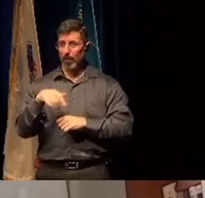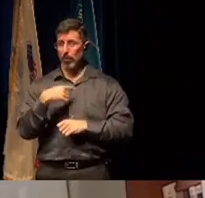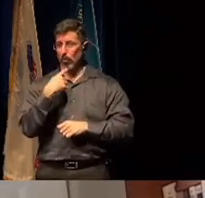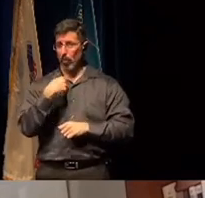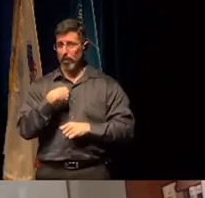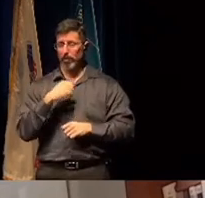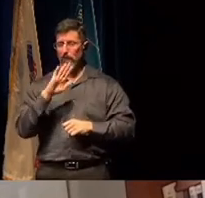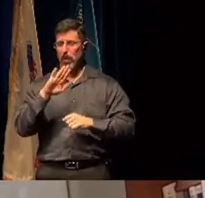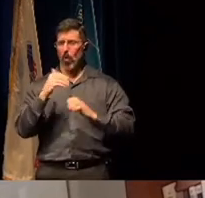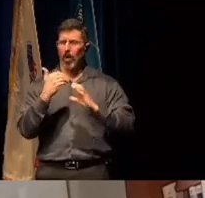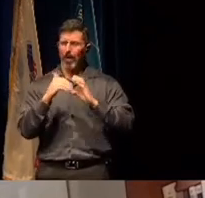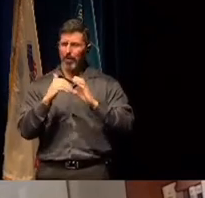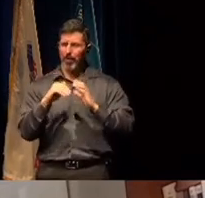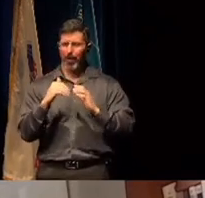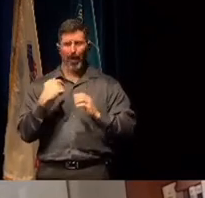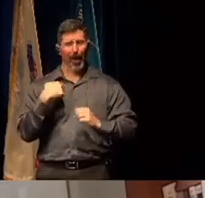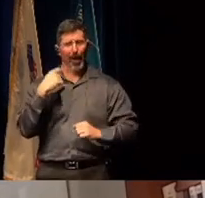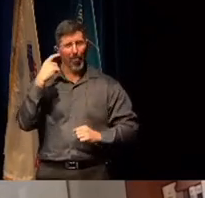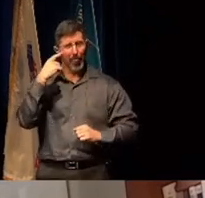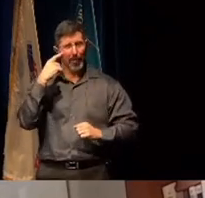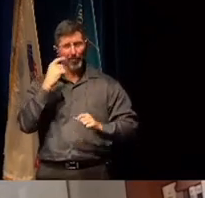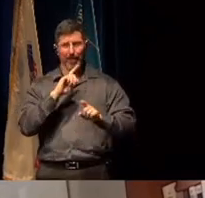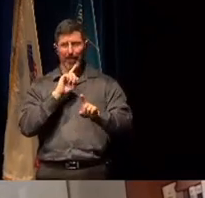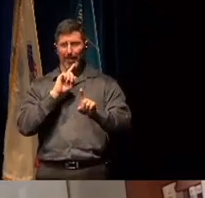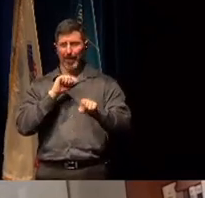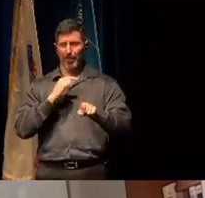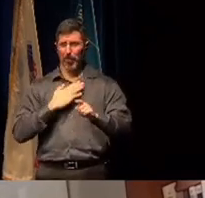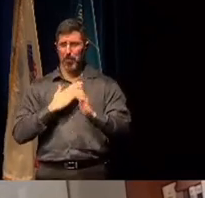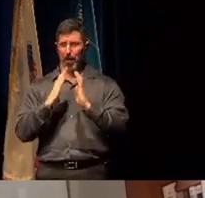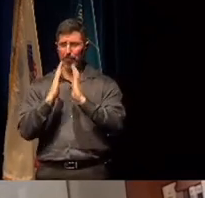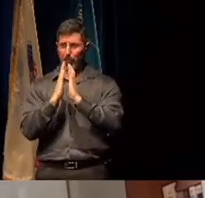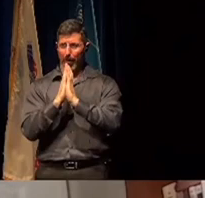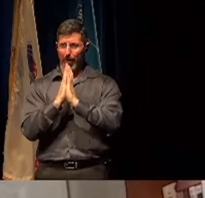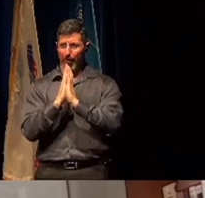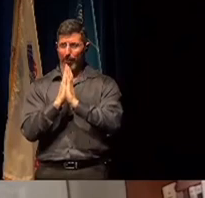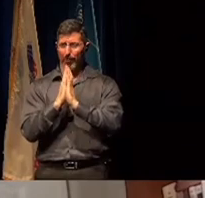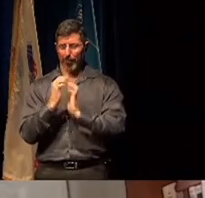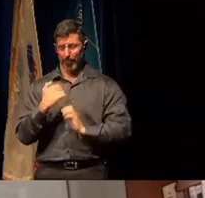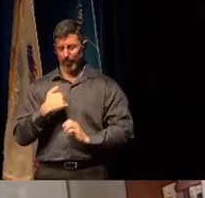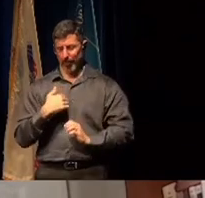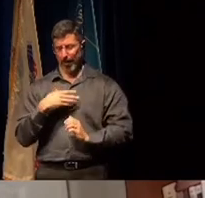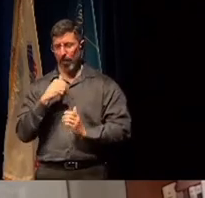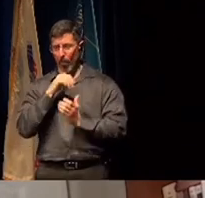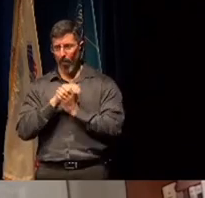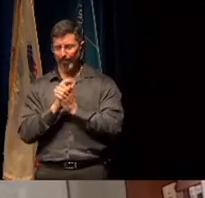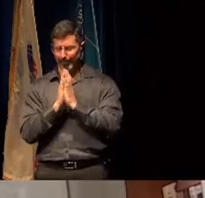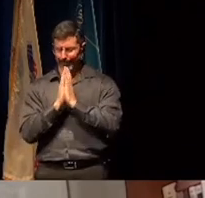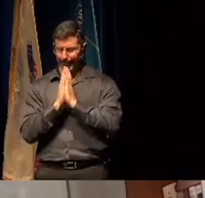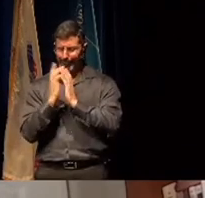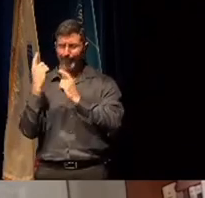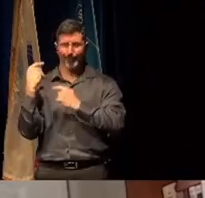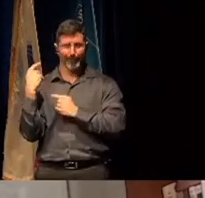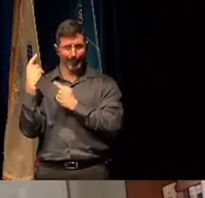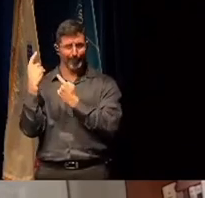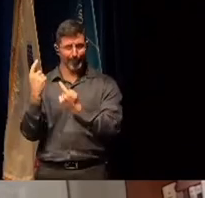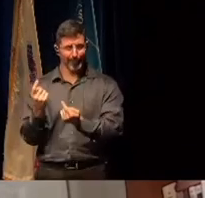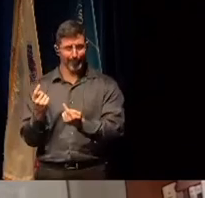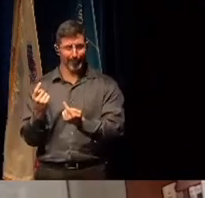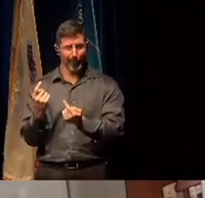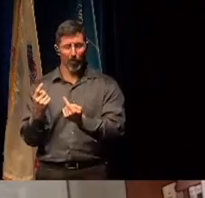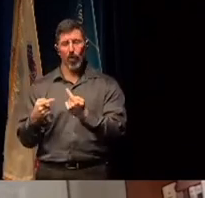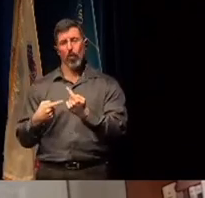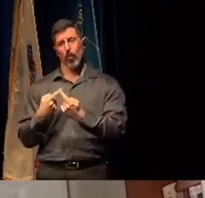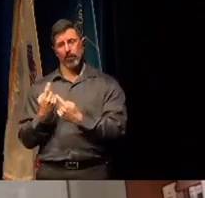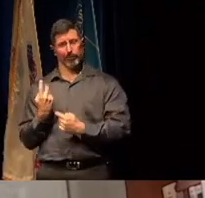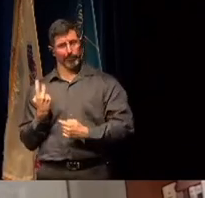be an answer to a prayer that my wife and I have had for a number of years. As we've shared our story at events across the country, we've often been asked